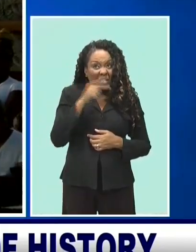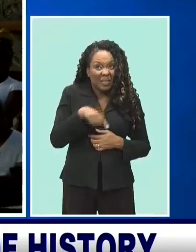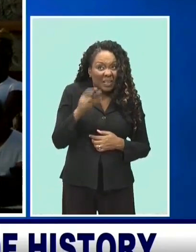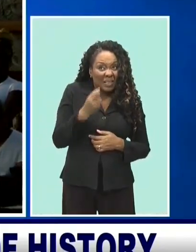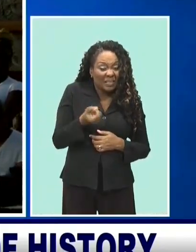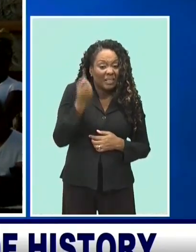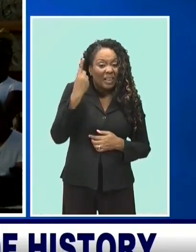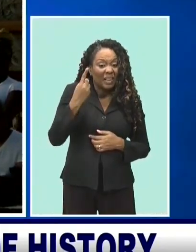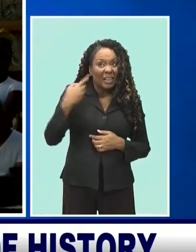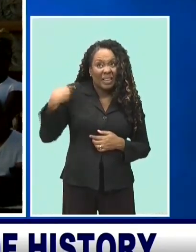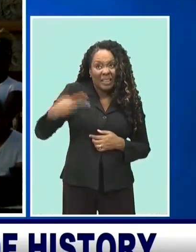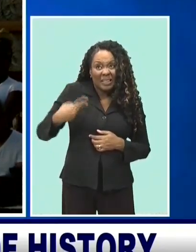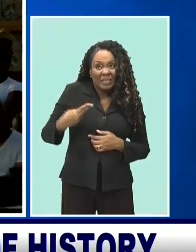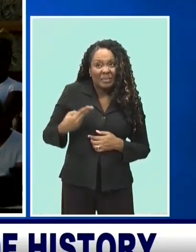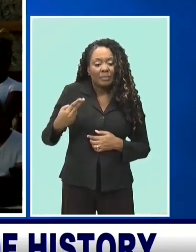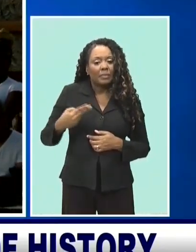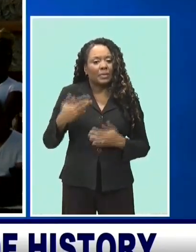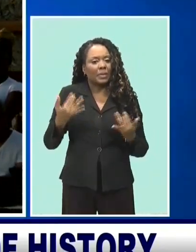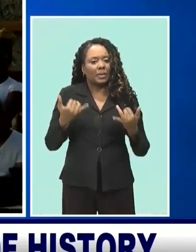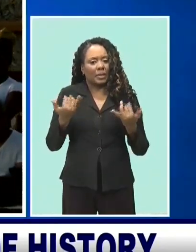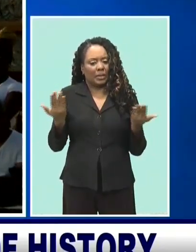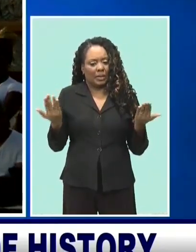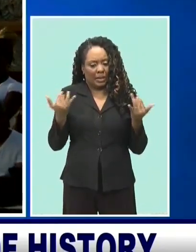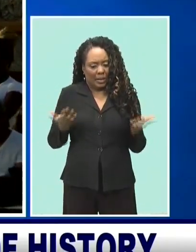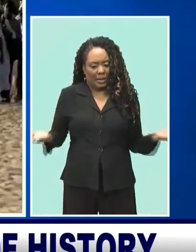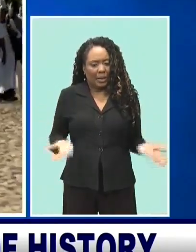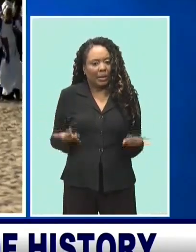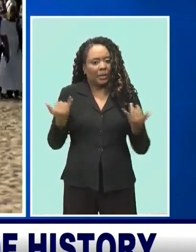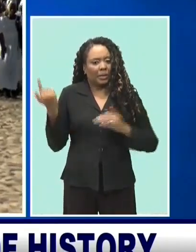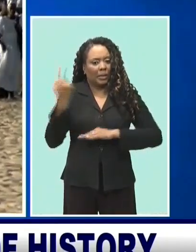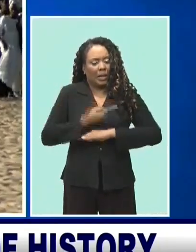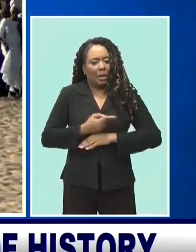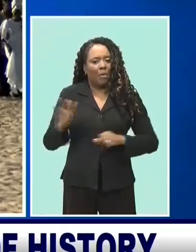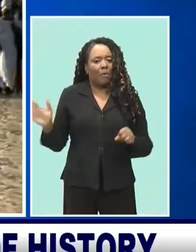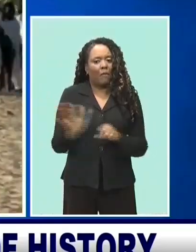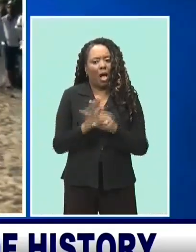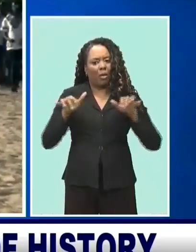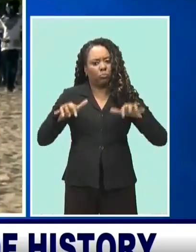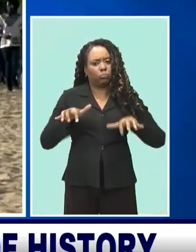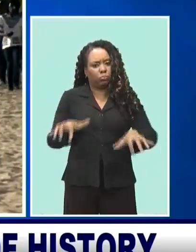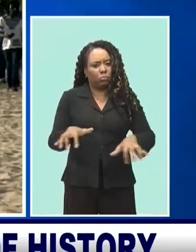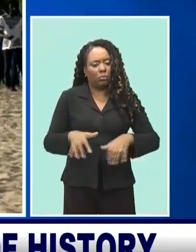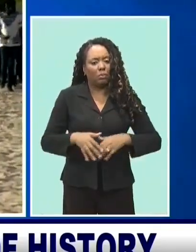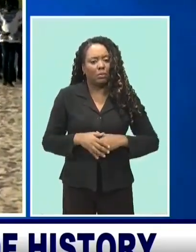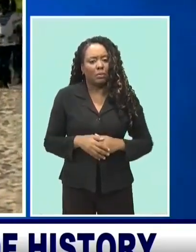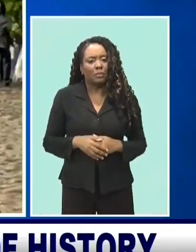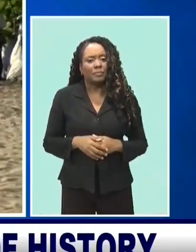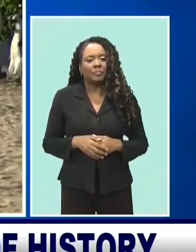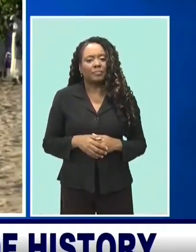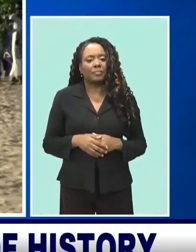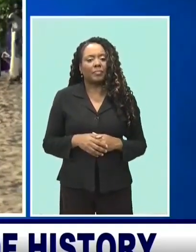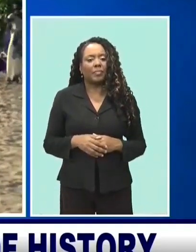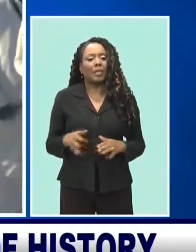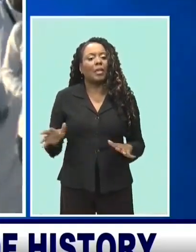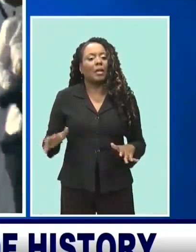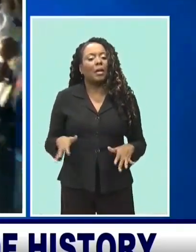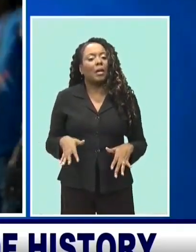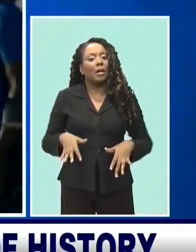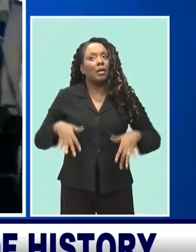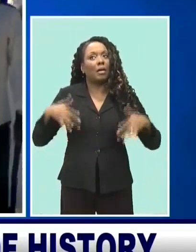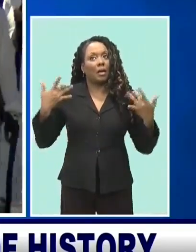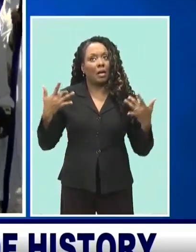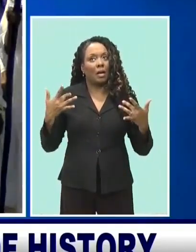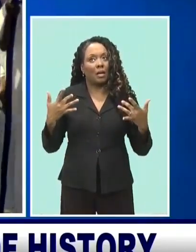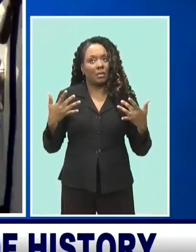here today would be full. The event, entitled Fire, Freedom and Fellowship, was organized at the National